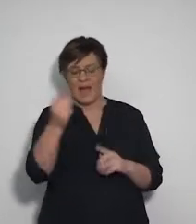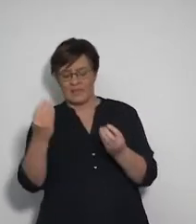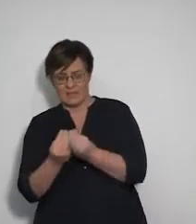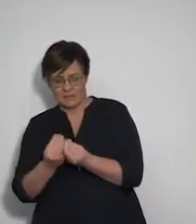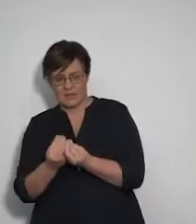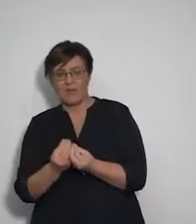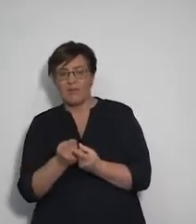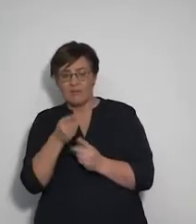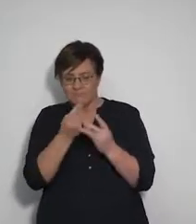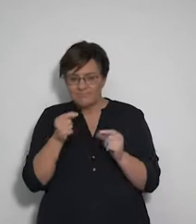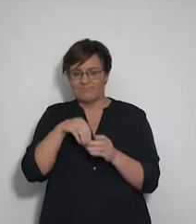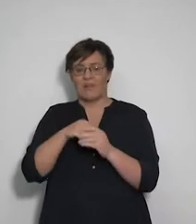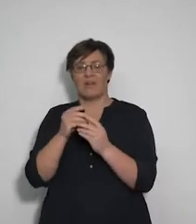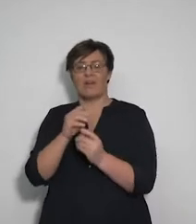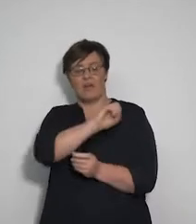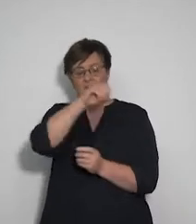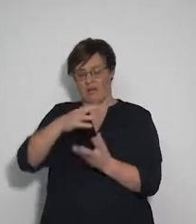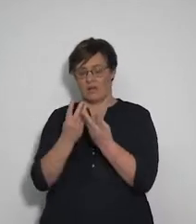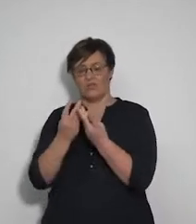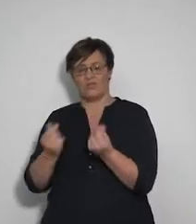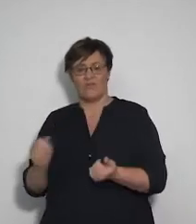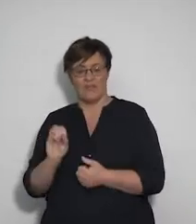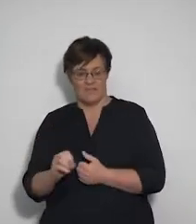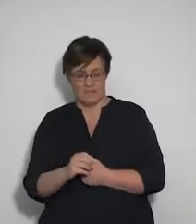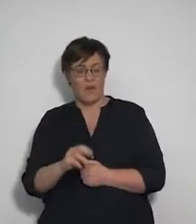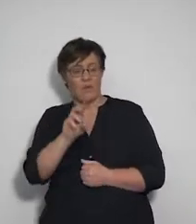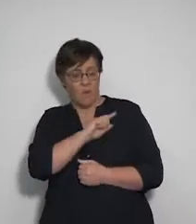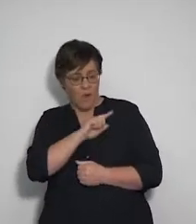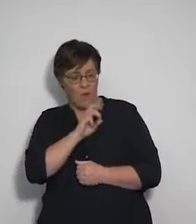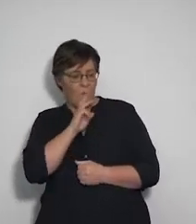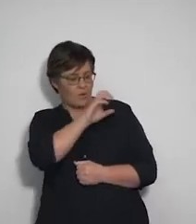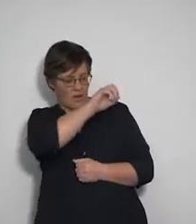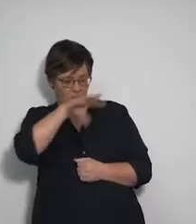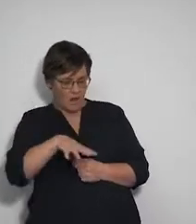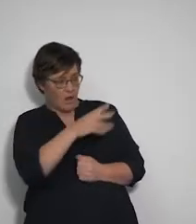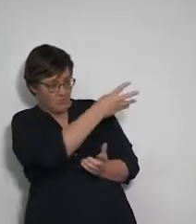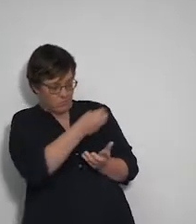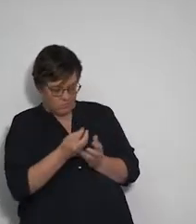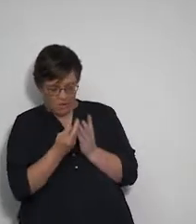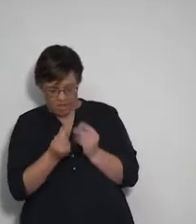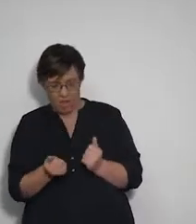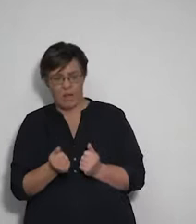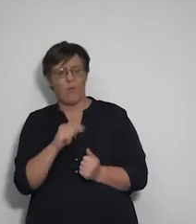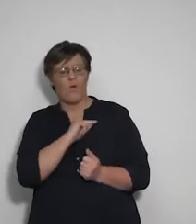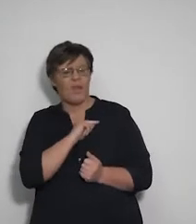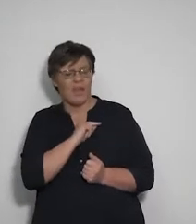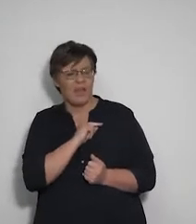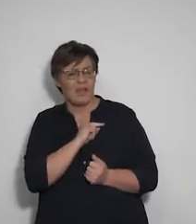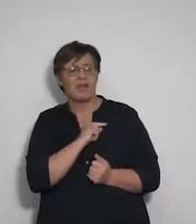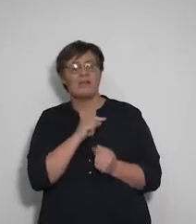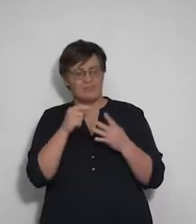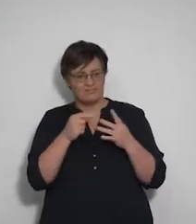in dissolving. The reason why water is able to dissolve particles, of substances is because of